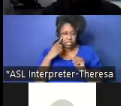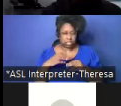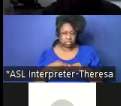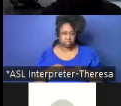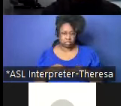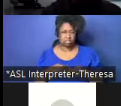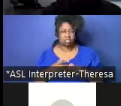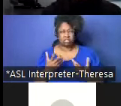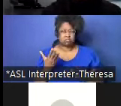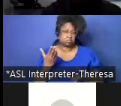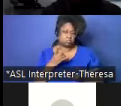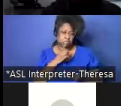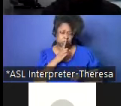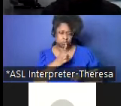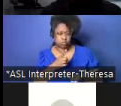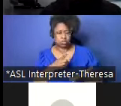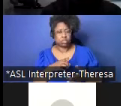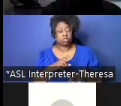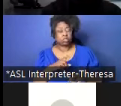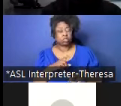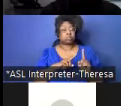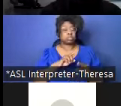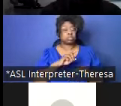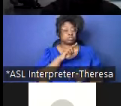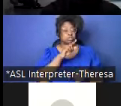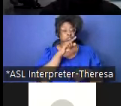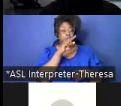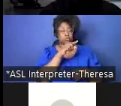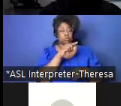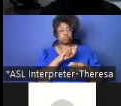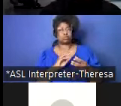probably are. But what you're saying is,